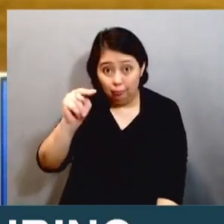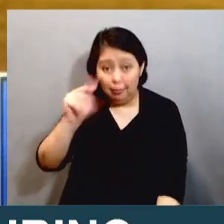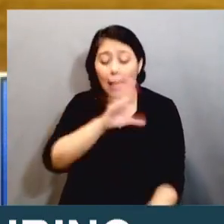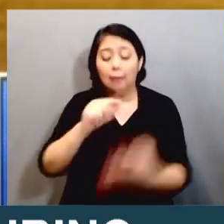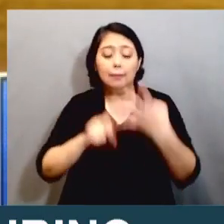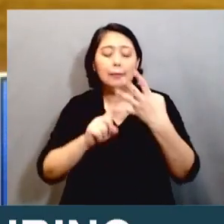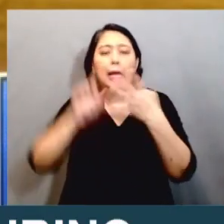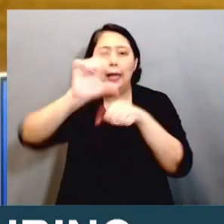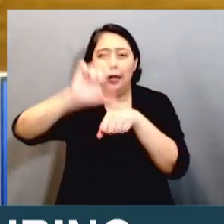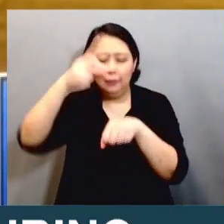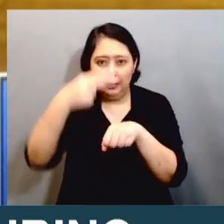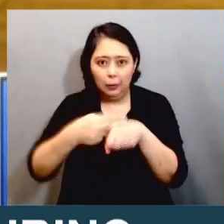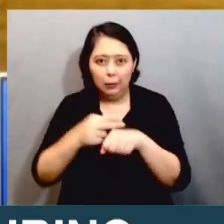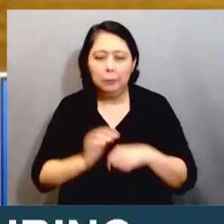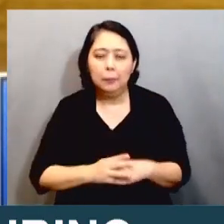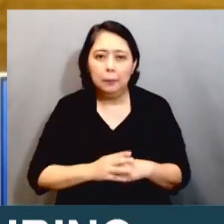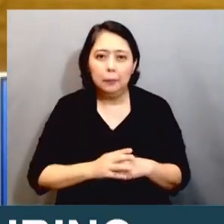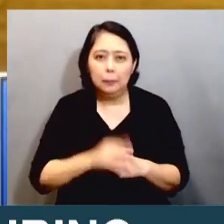Alam mo,